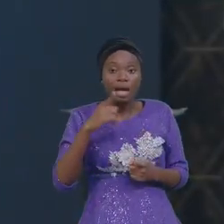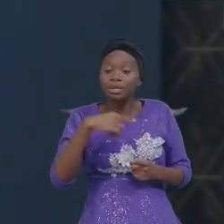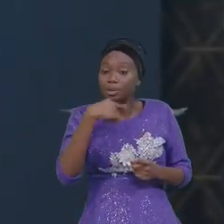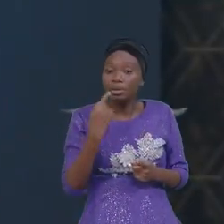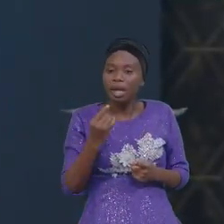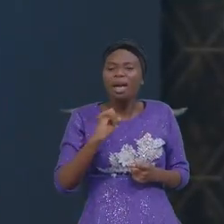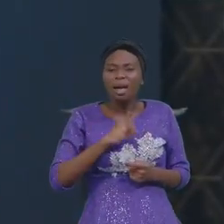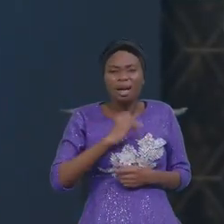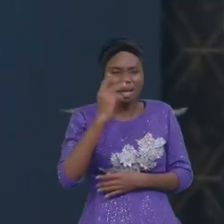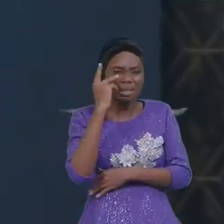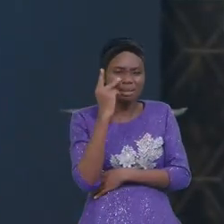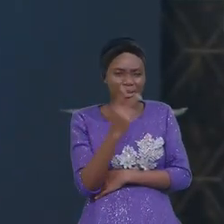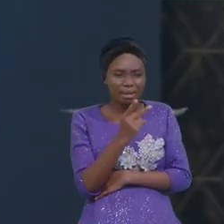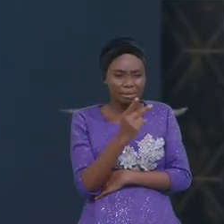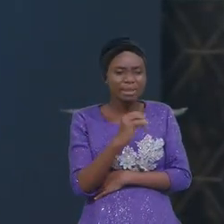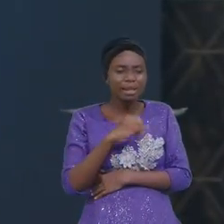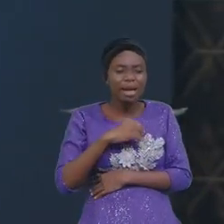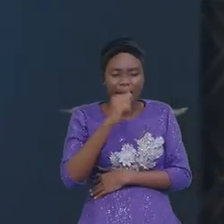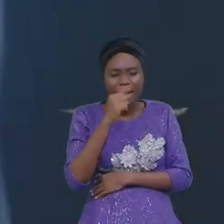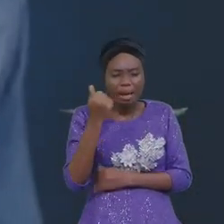see I am a sinner,